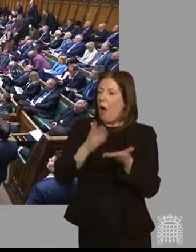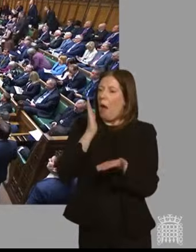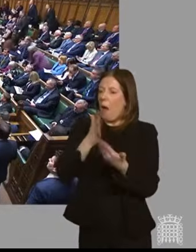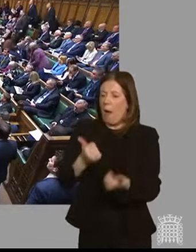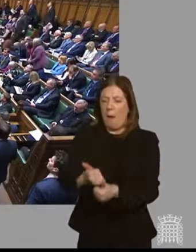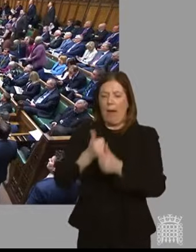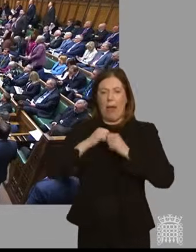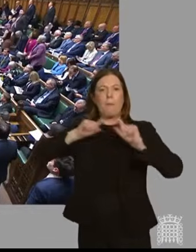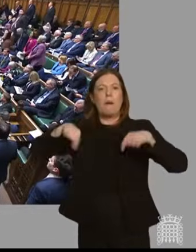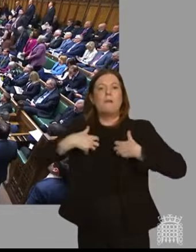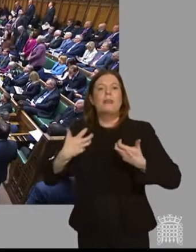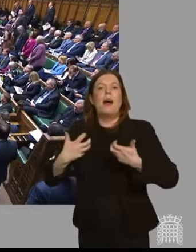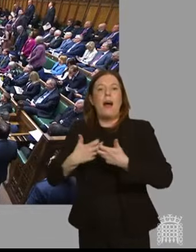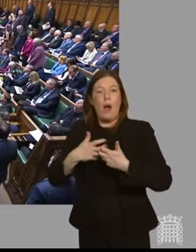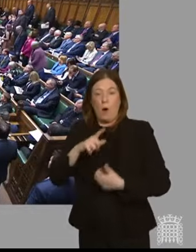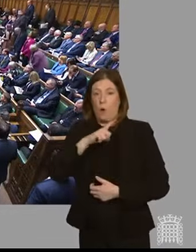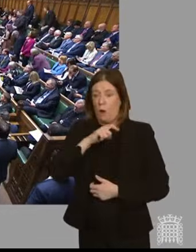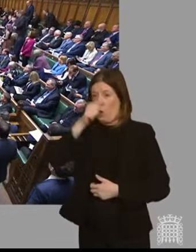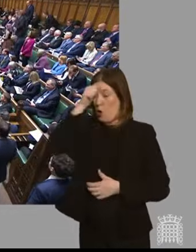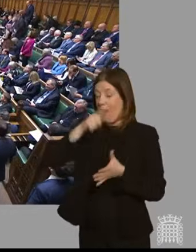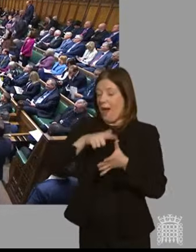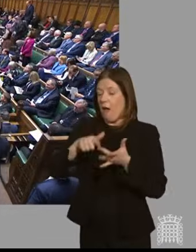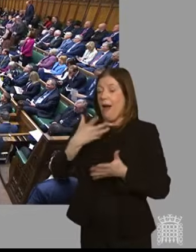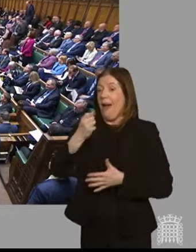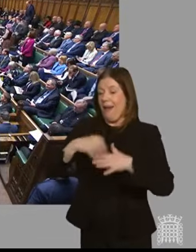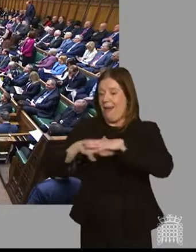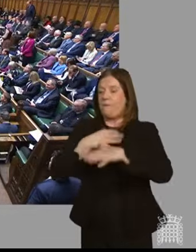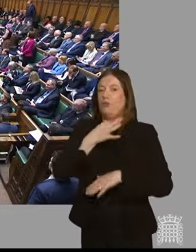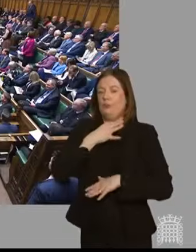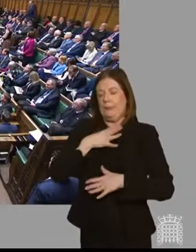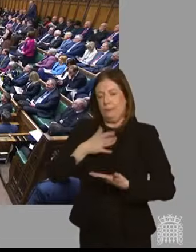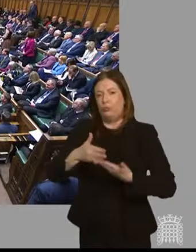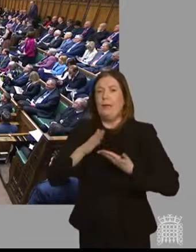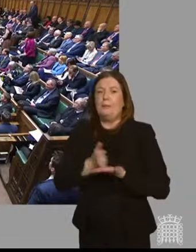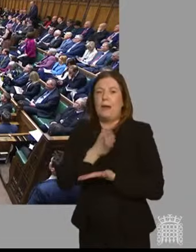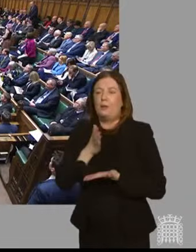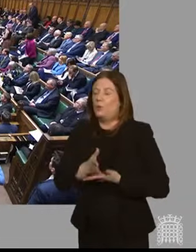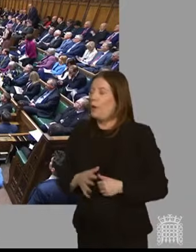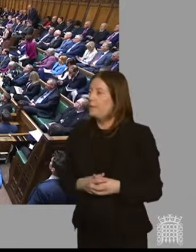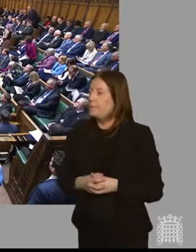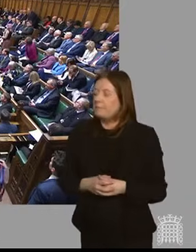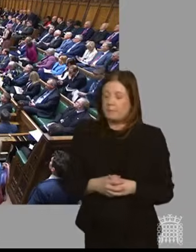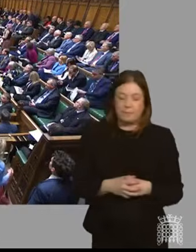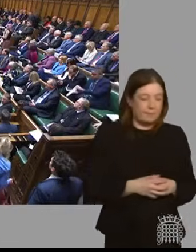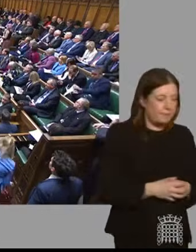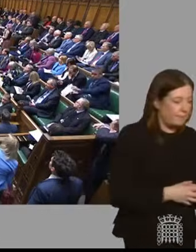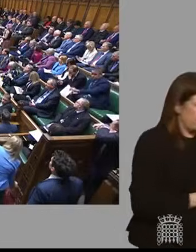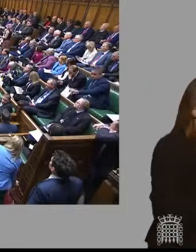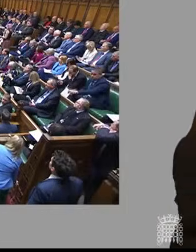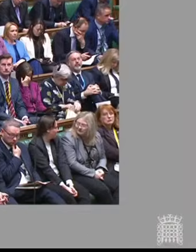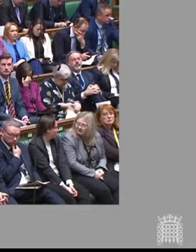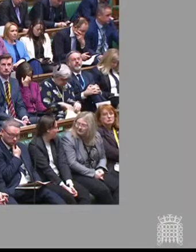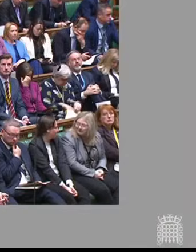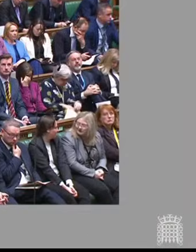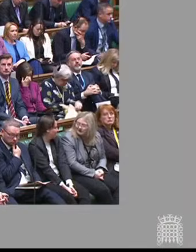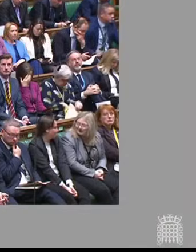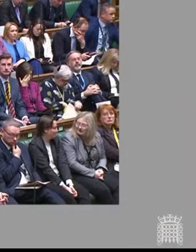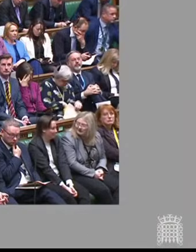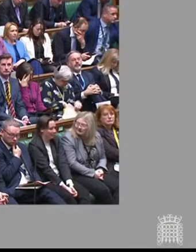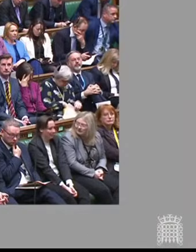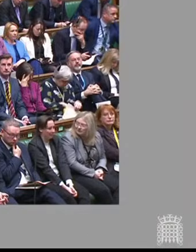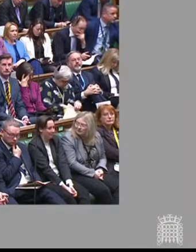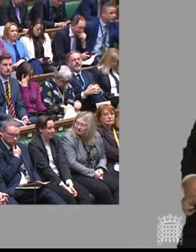Roberts. Plaid Cymru has signed the full facts pledge for an honest general election campaign.